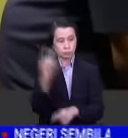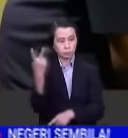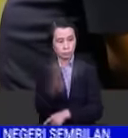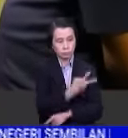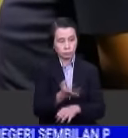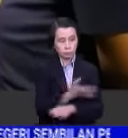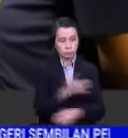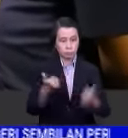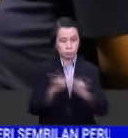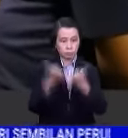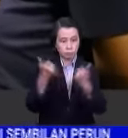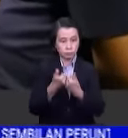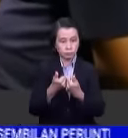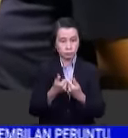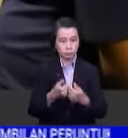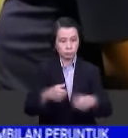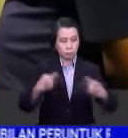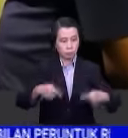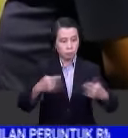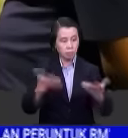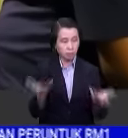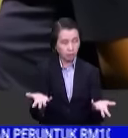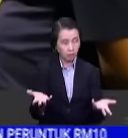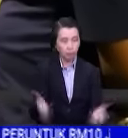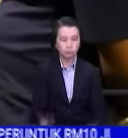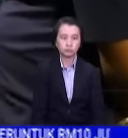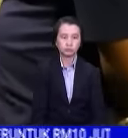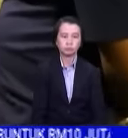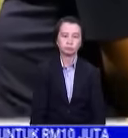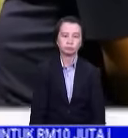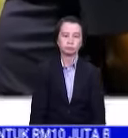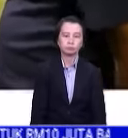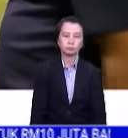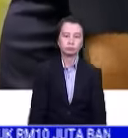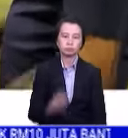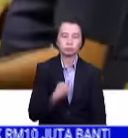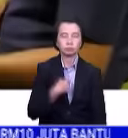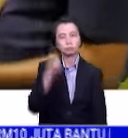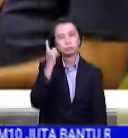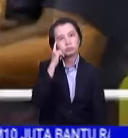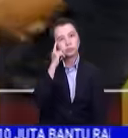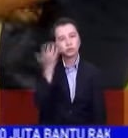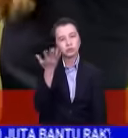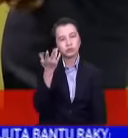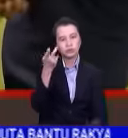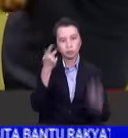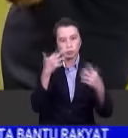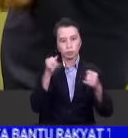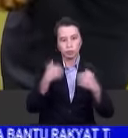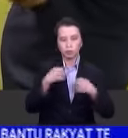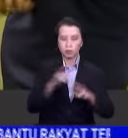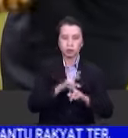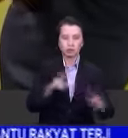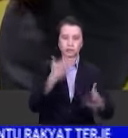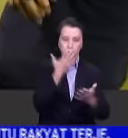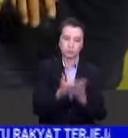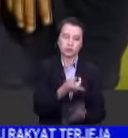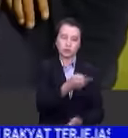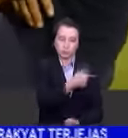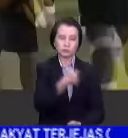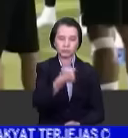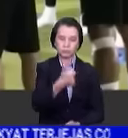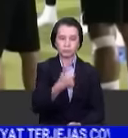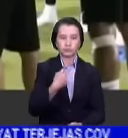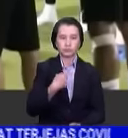ni tournament for our match? I think the Tok President all we have been prepared well lah.